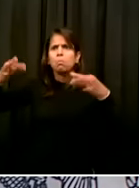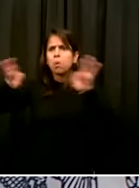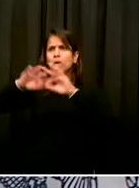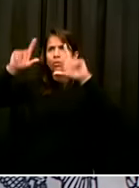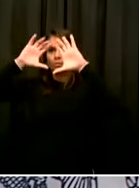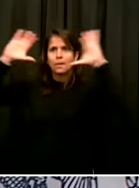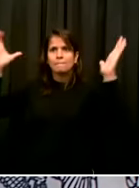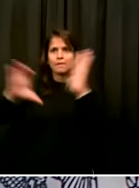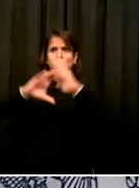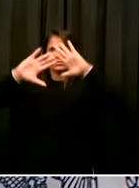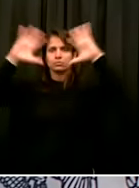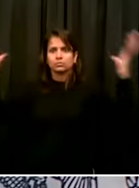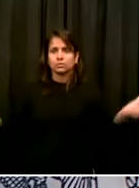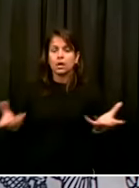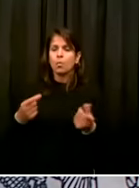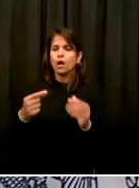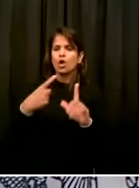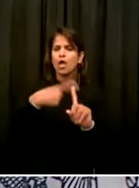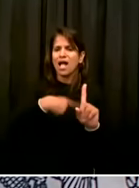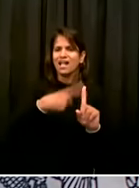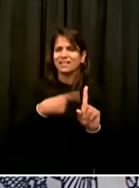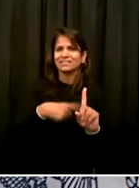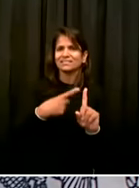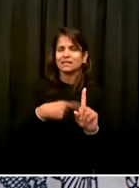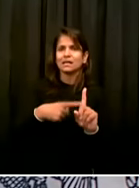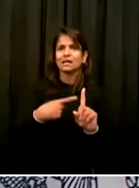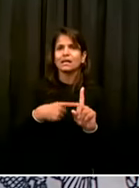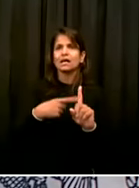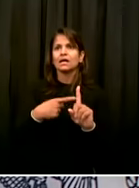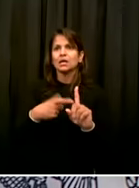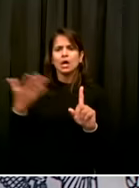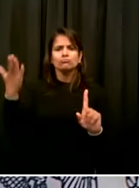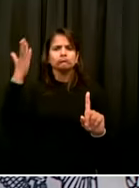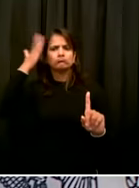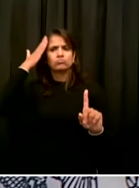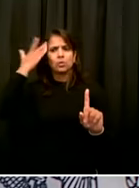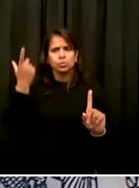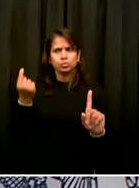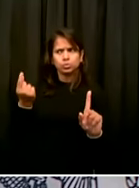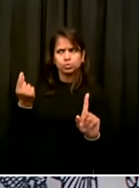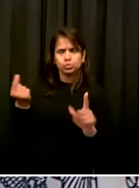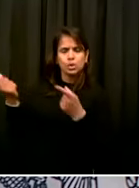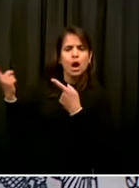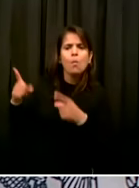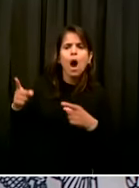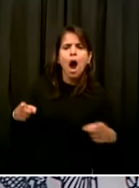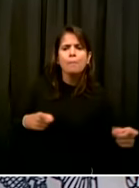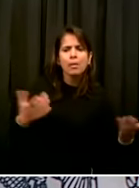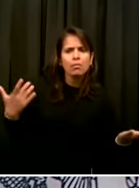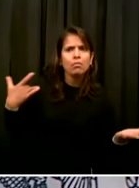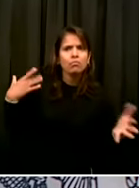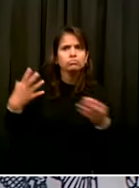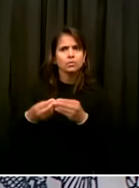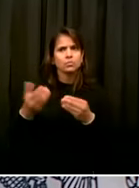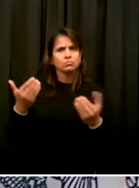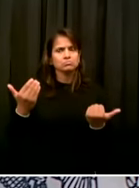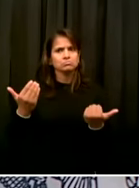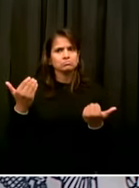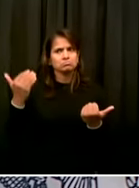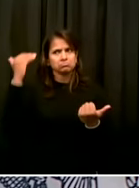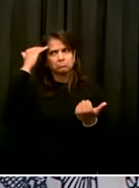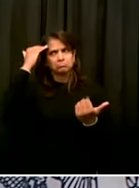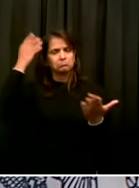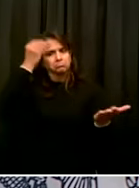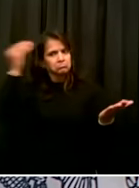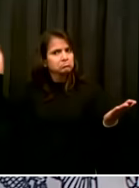control. I think it's a fair question to say, could we be in an unprecedented situation? I think that's a very fair question.